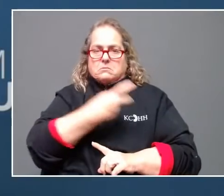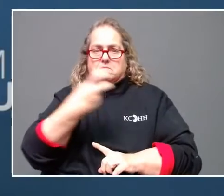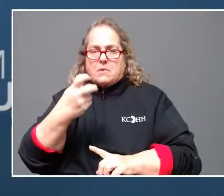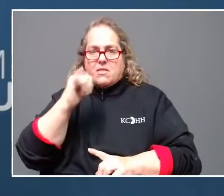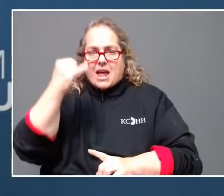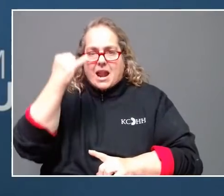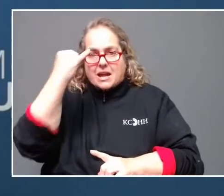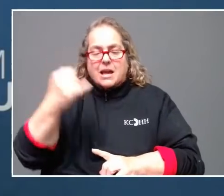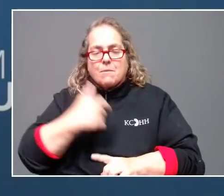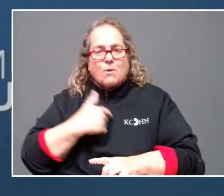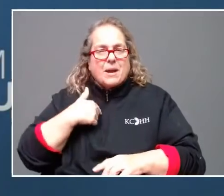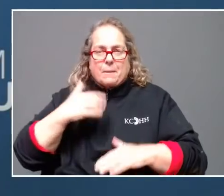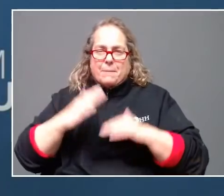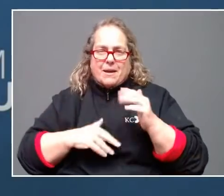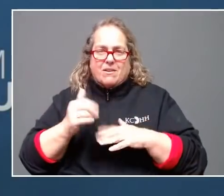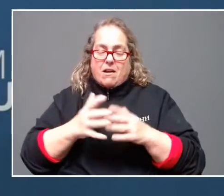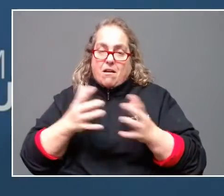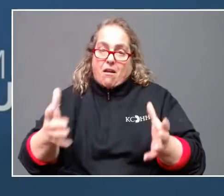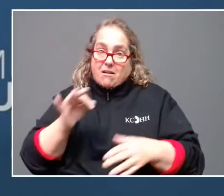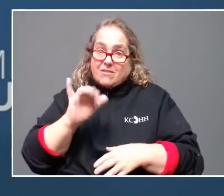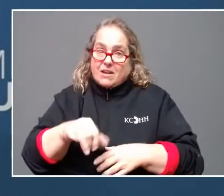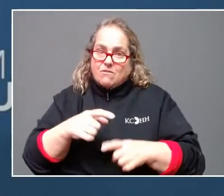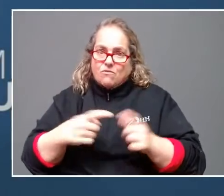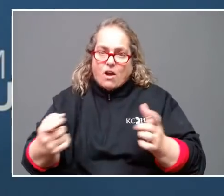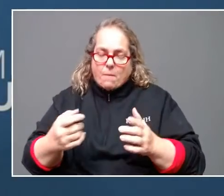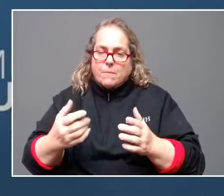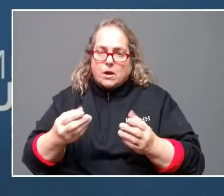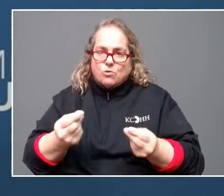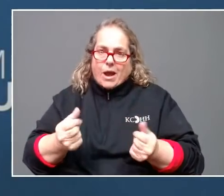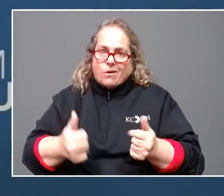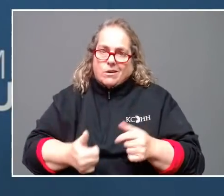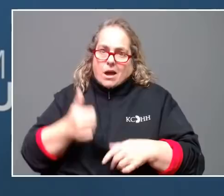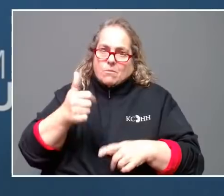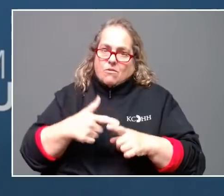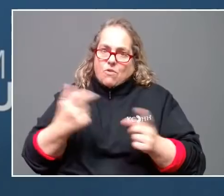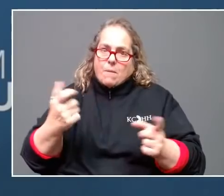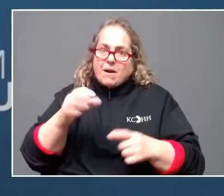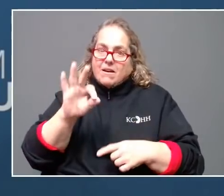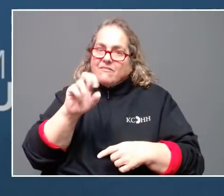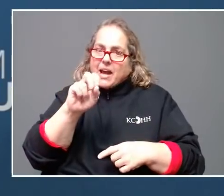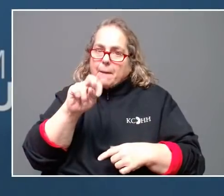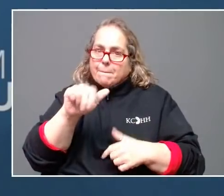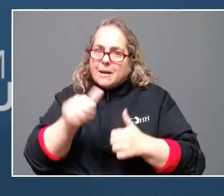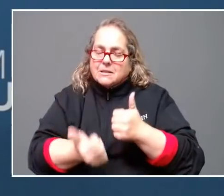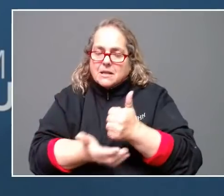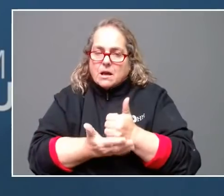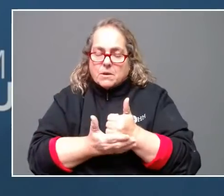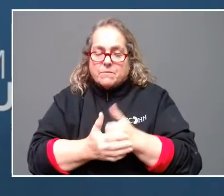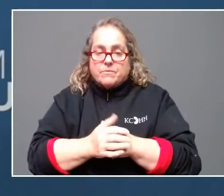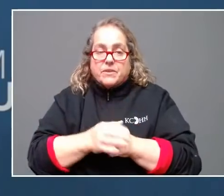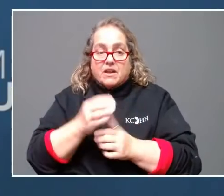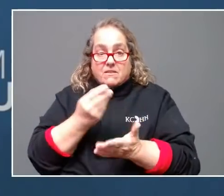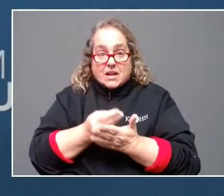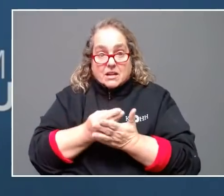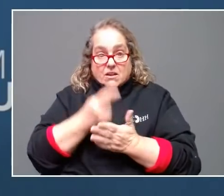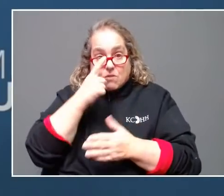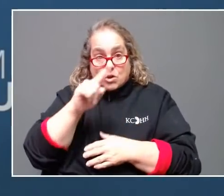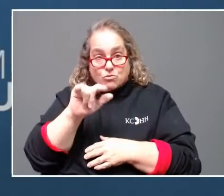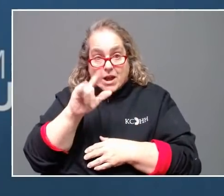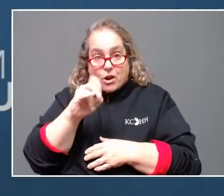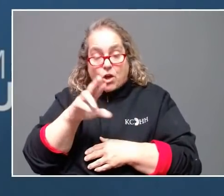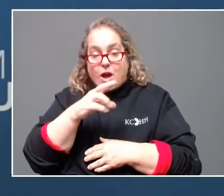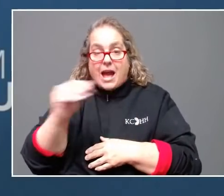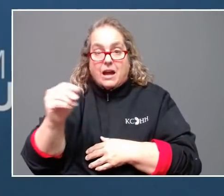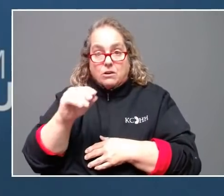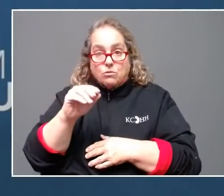up with FEMA's assistance as we go. The funding for these trailers and wraparound services for children was recently passed by the